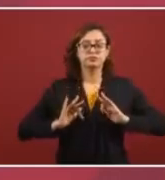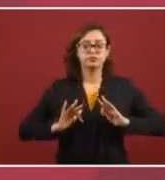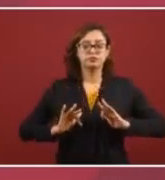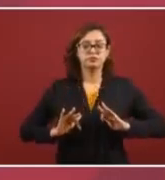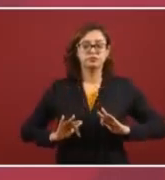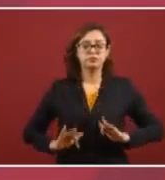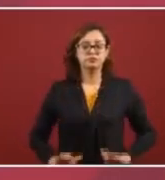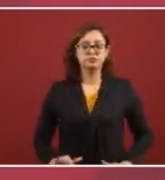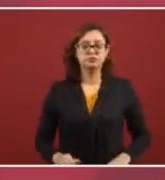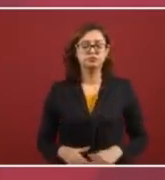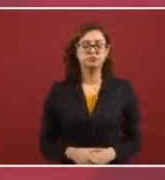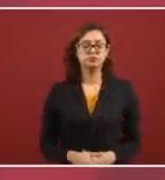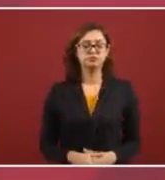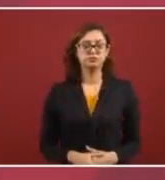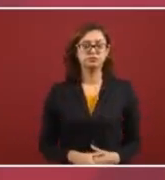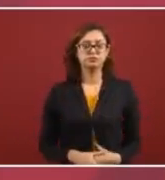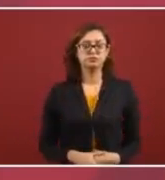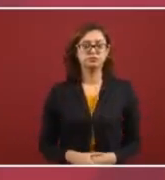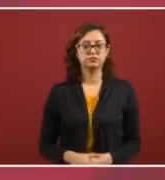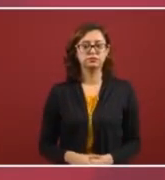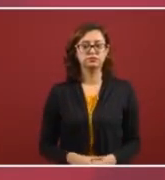normal.